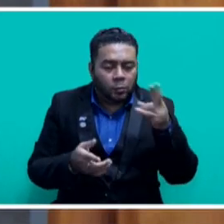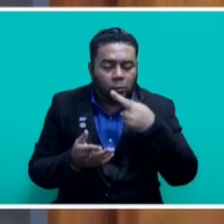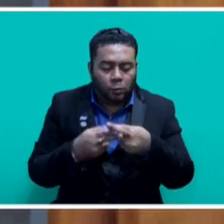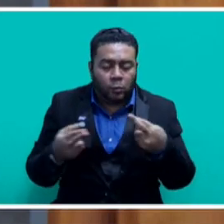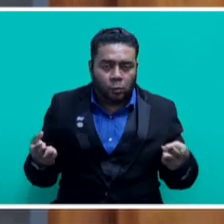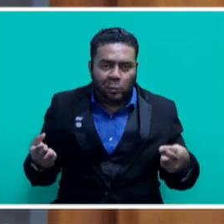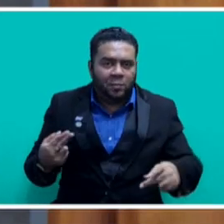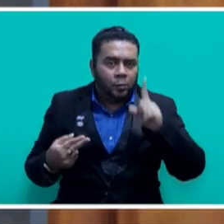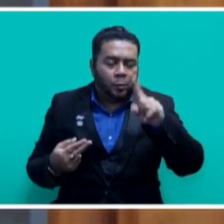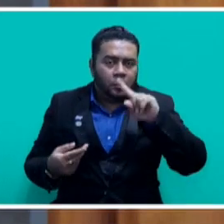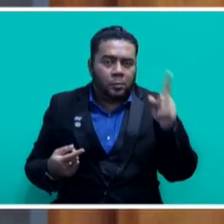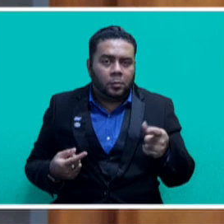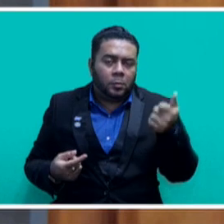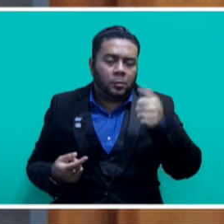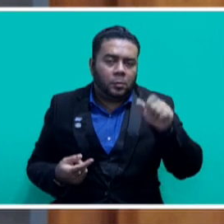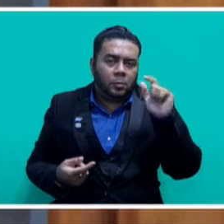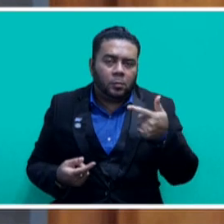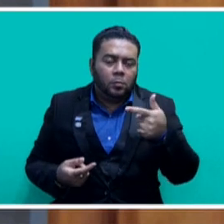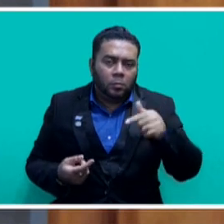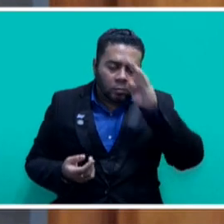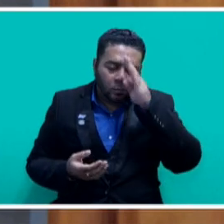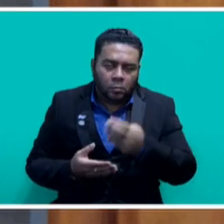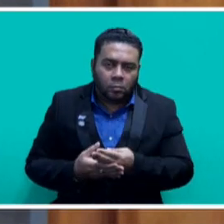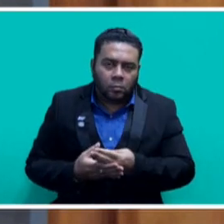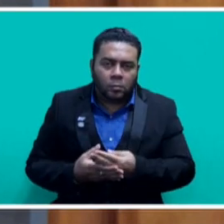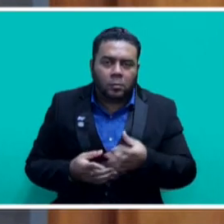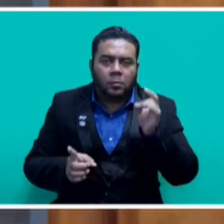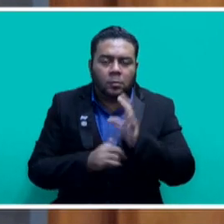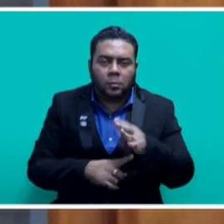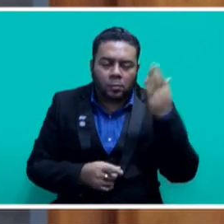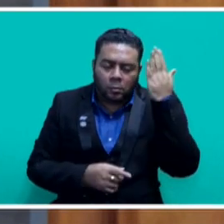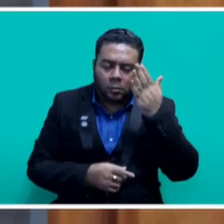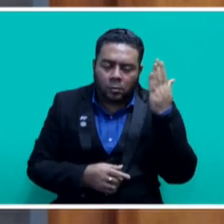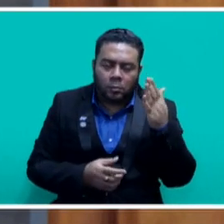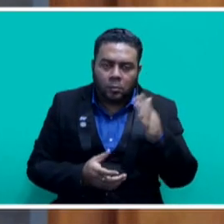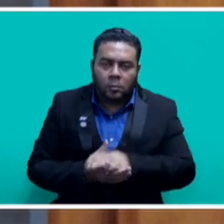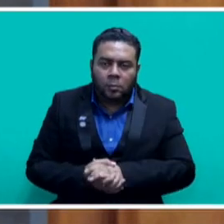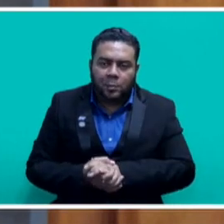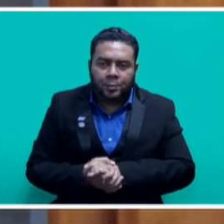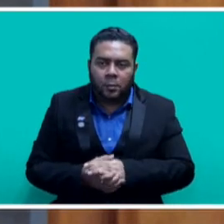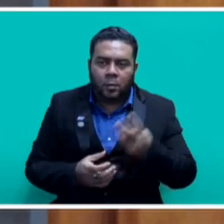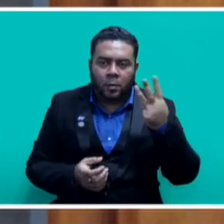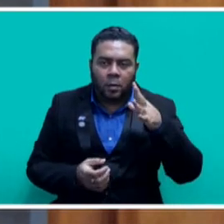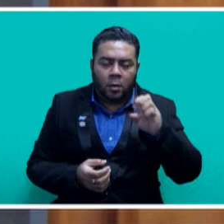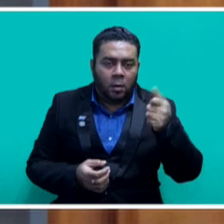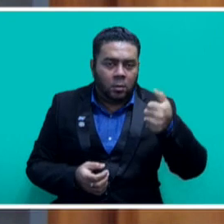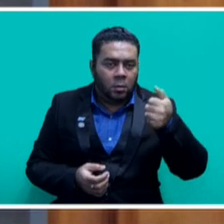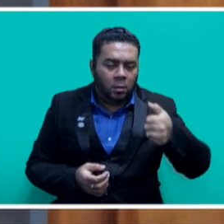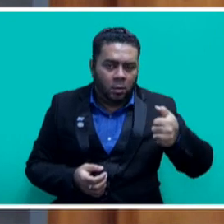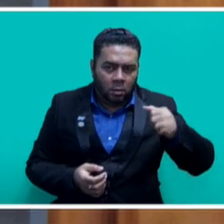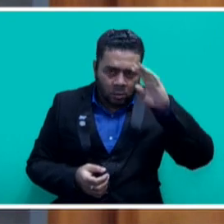the 1,067 students in special schools, as well as 366